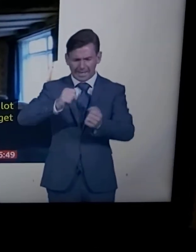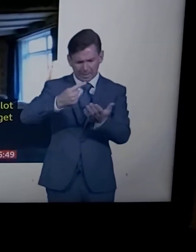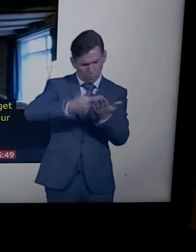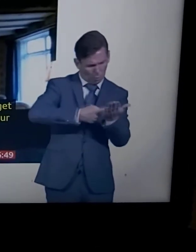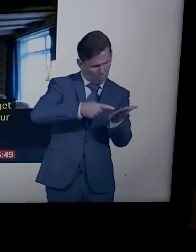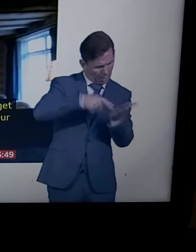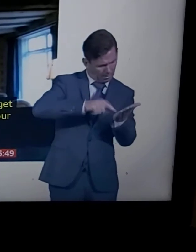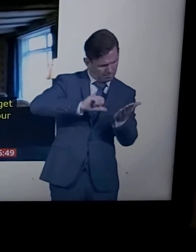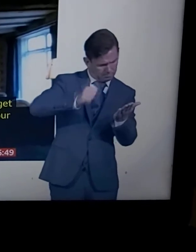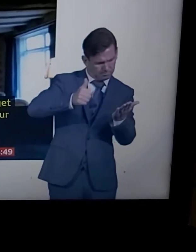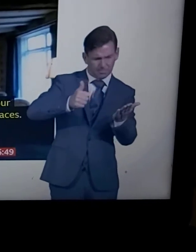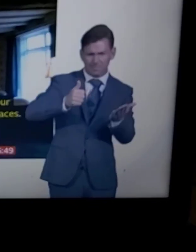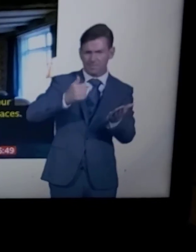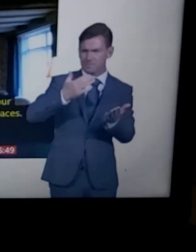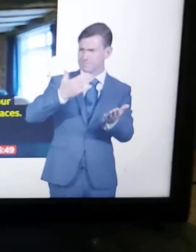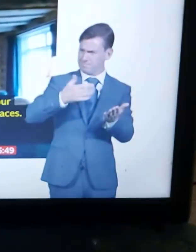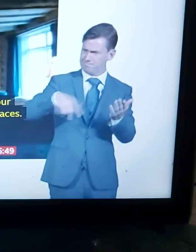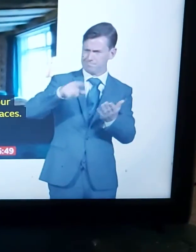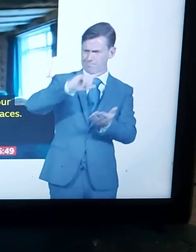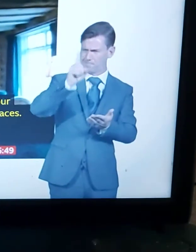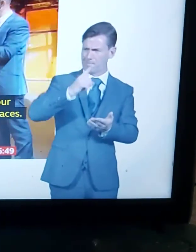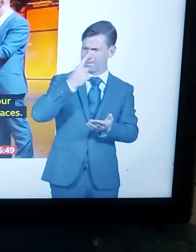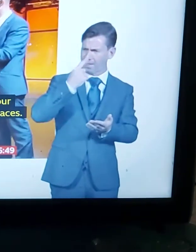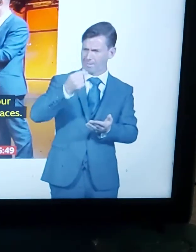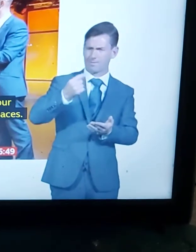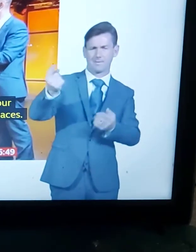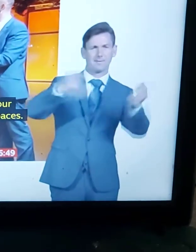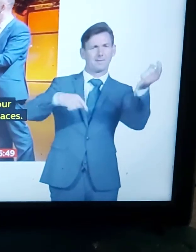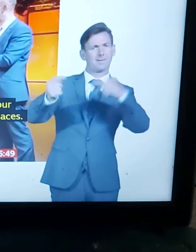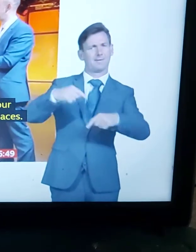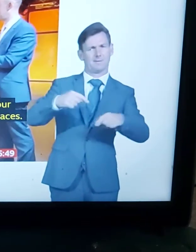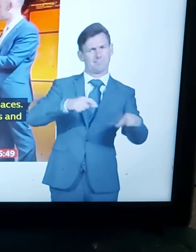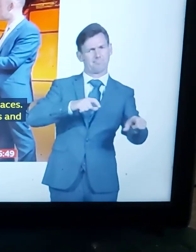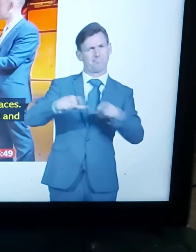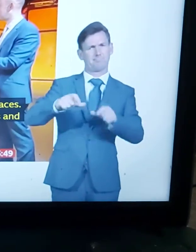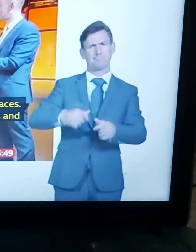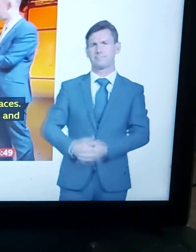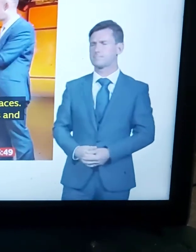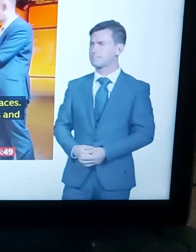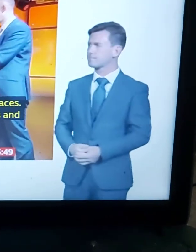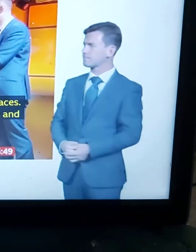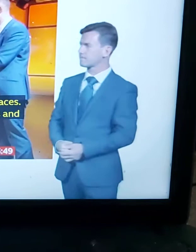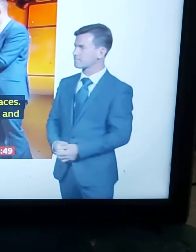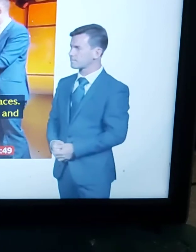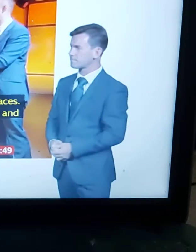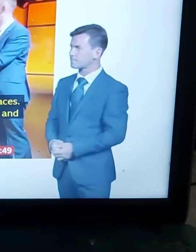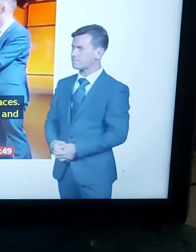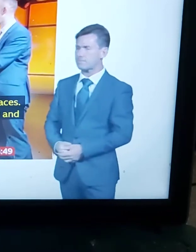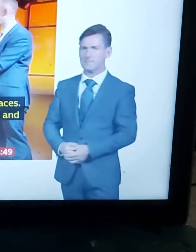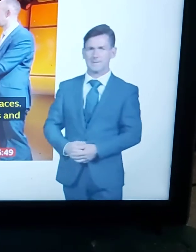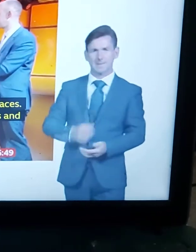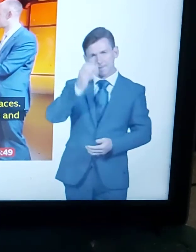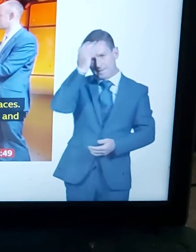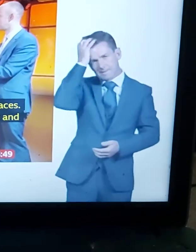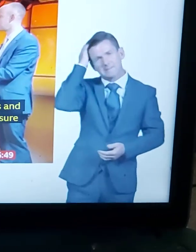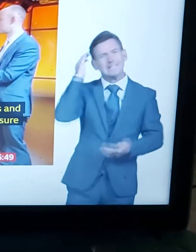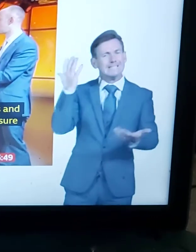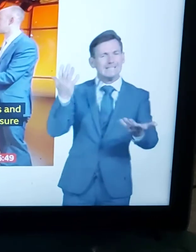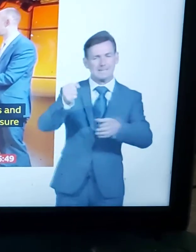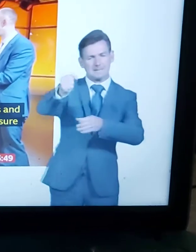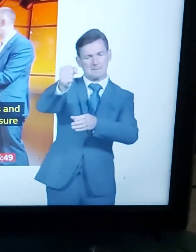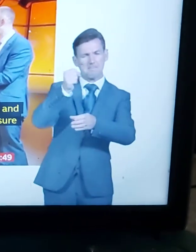continue that way, I'm sure people will come back. Jonathan, I mean, this idea that you may, your pubs may have to be closing briefly. Look, one of these pubs, for example,